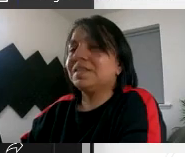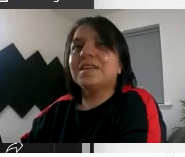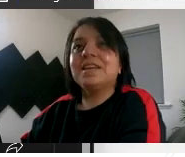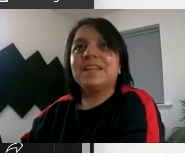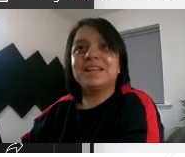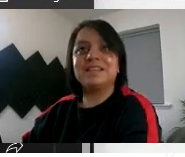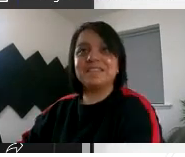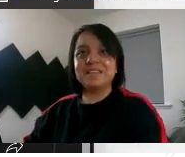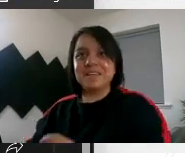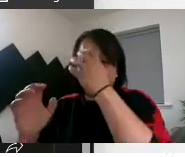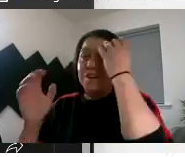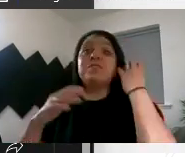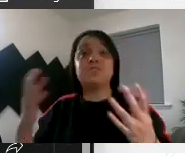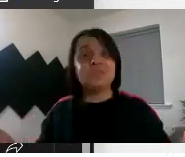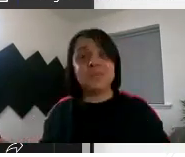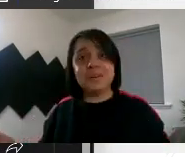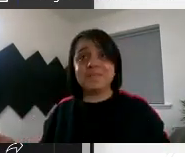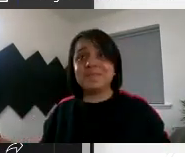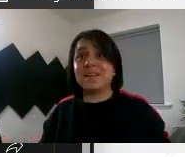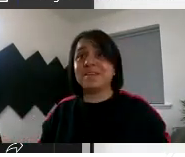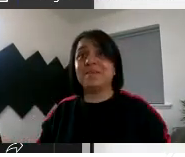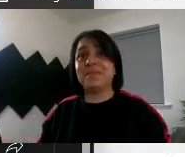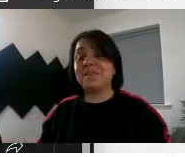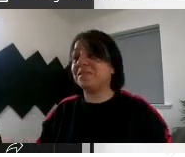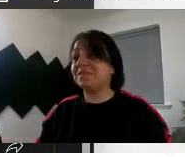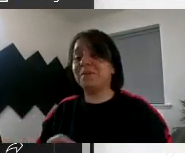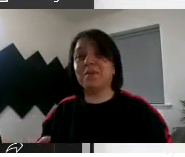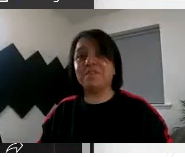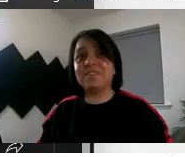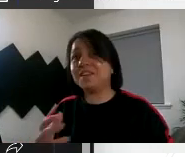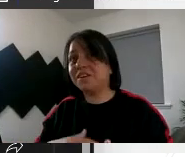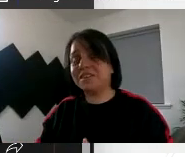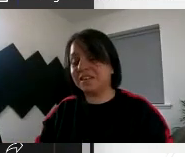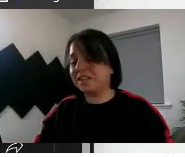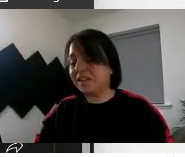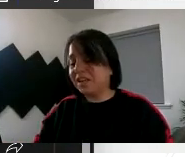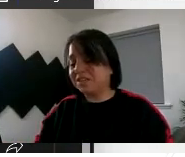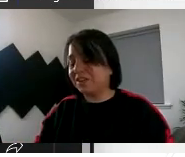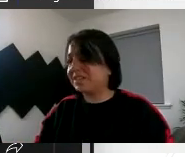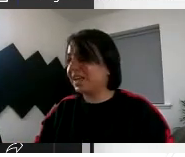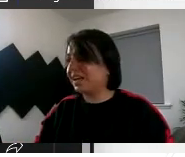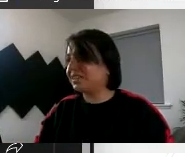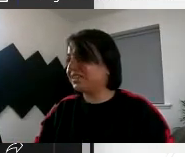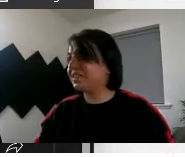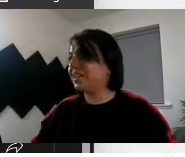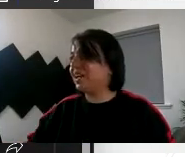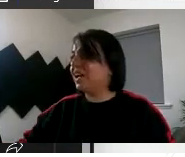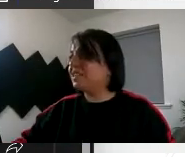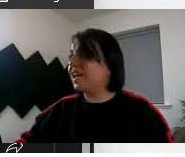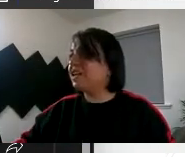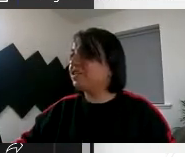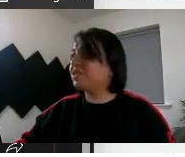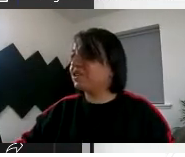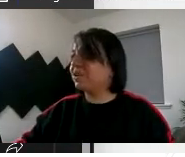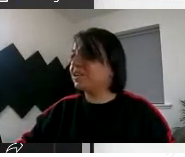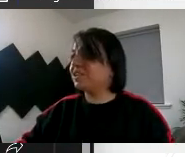last. That's it. So I understood it all. So I think because I speak quite fast and I understand the Scottish accent. Is there